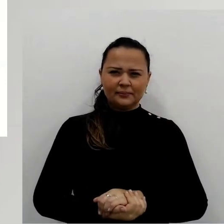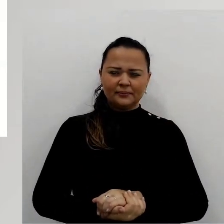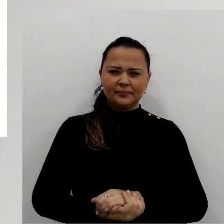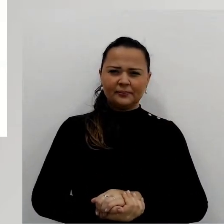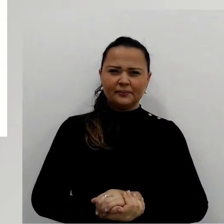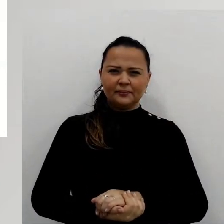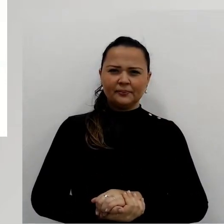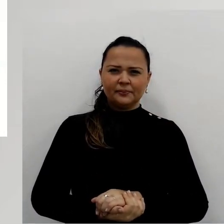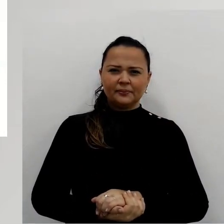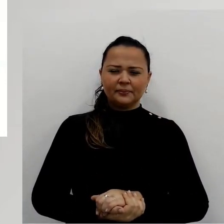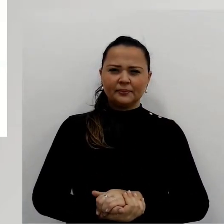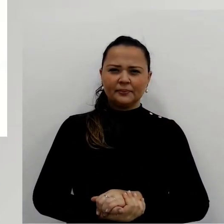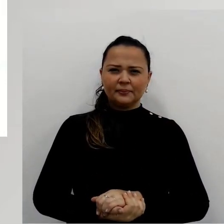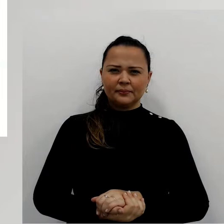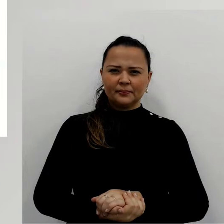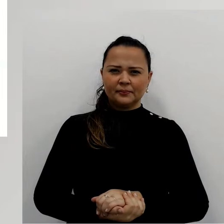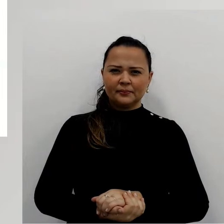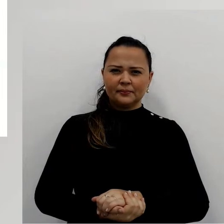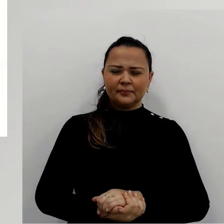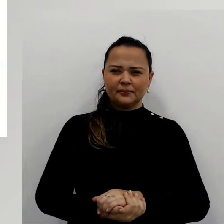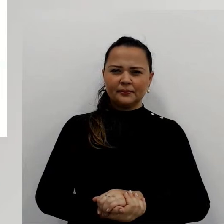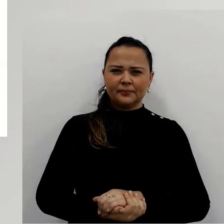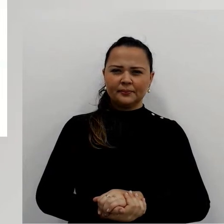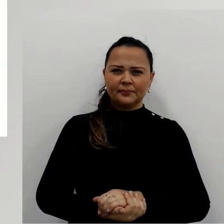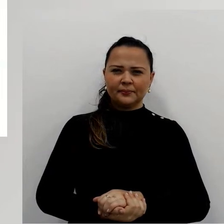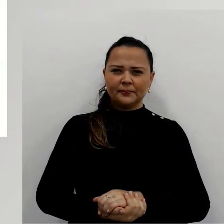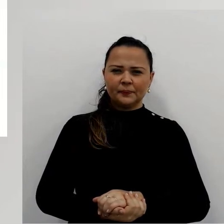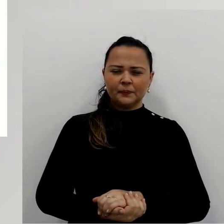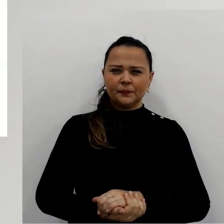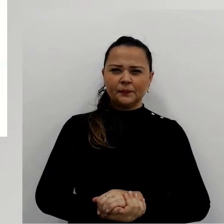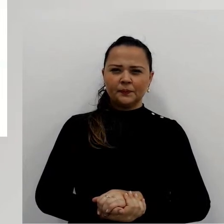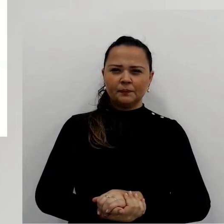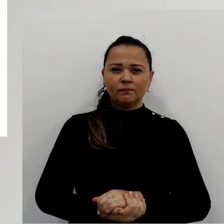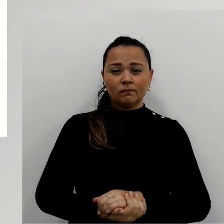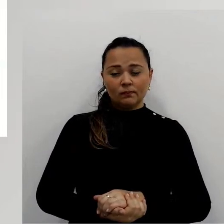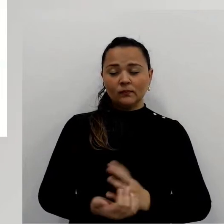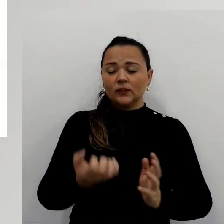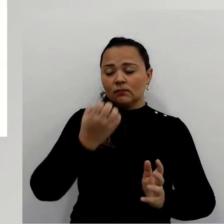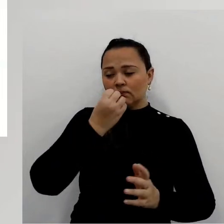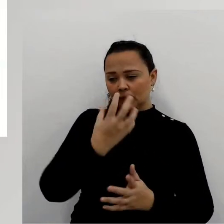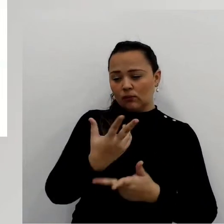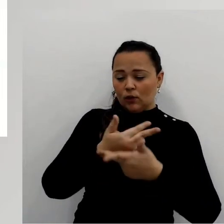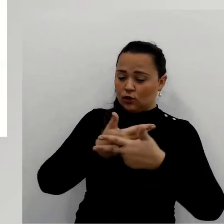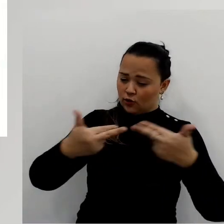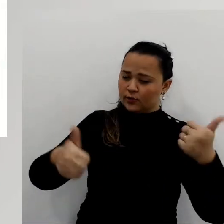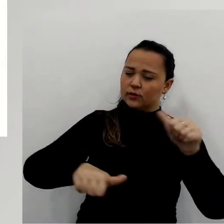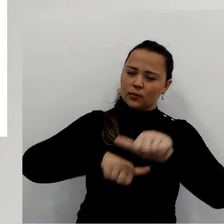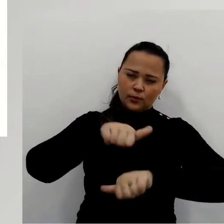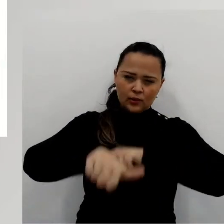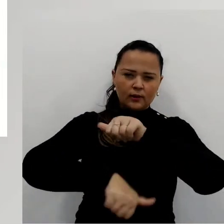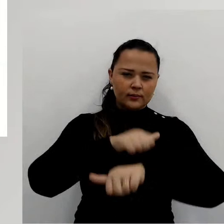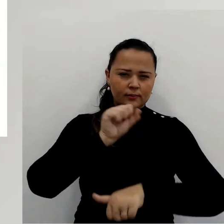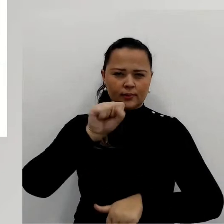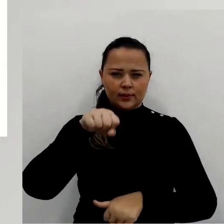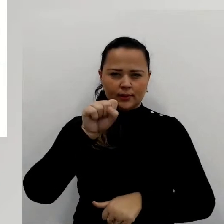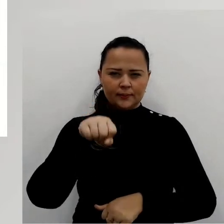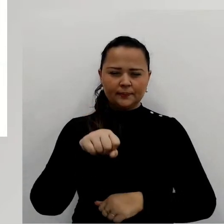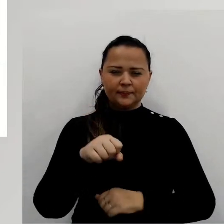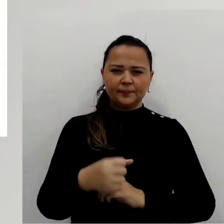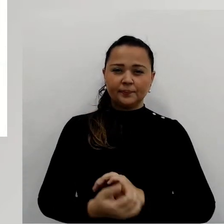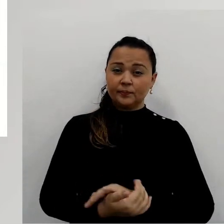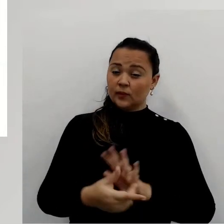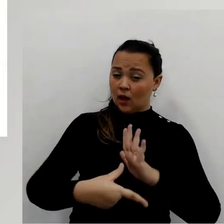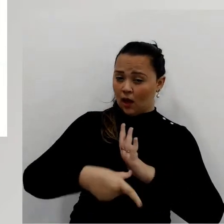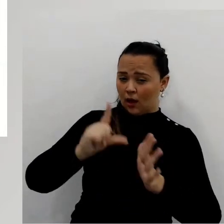thanks. So things are changing. And as I said, the technology is